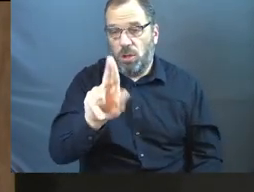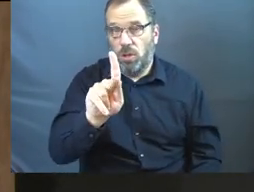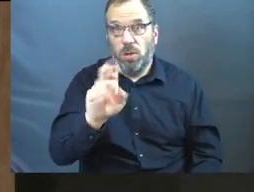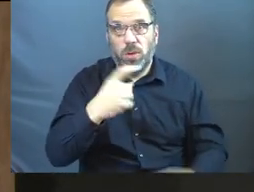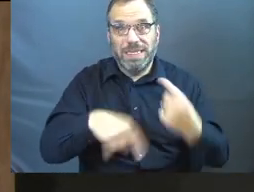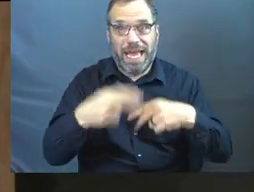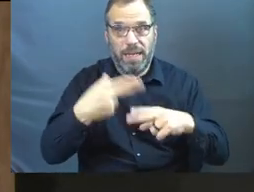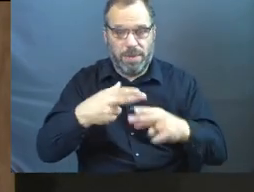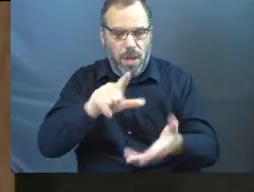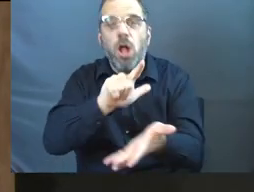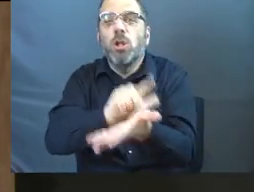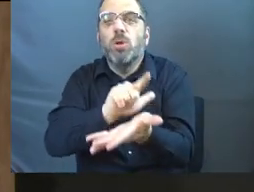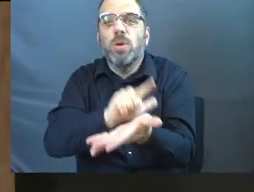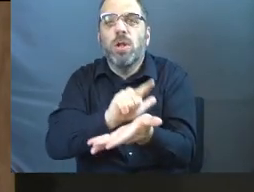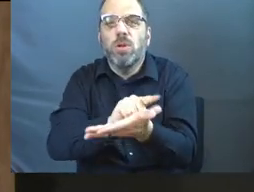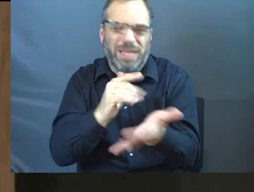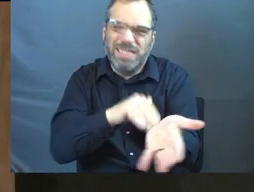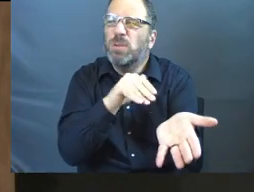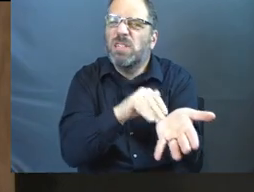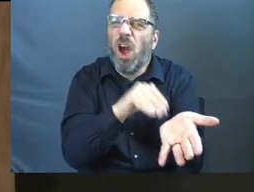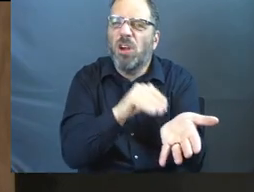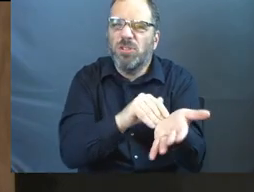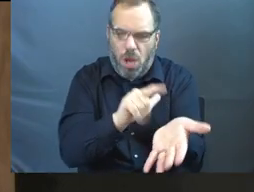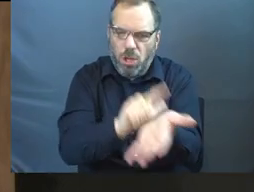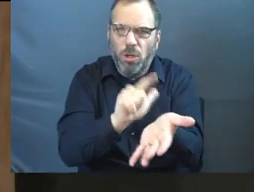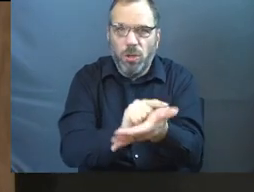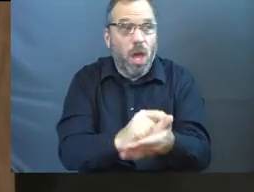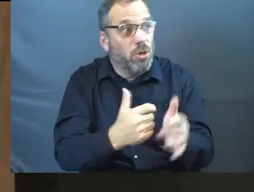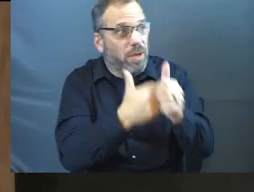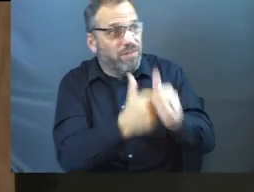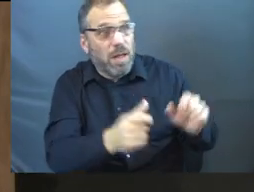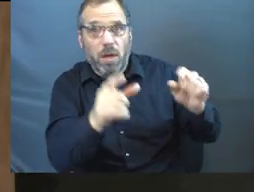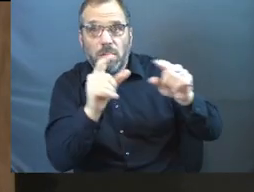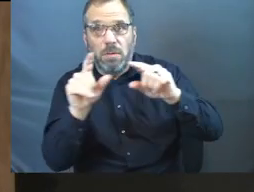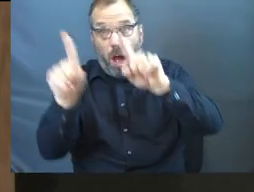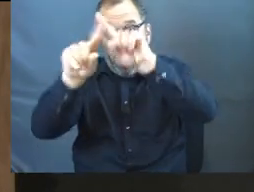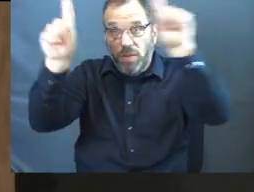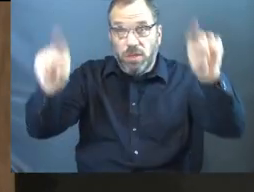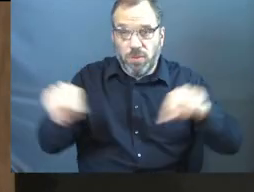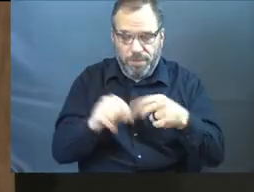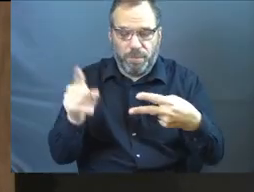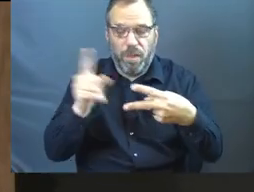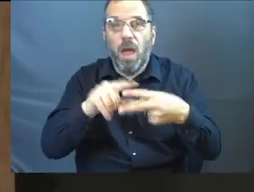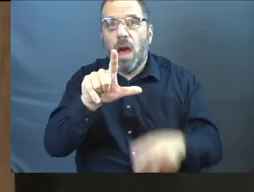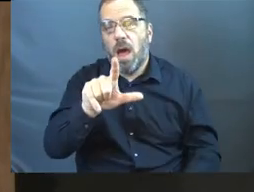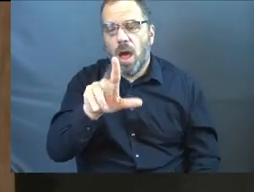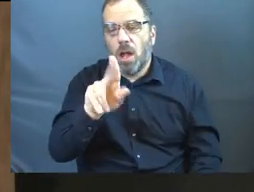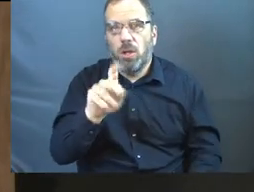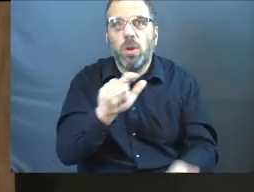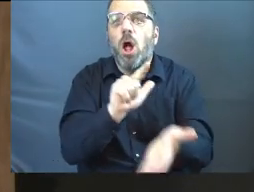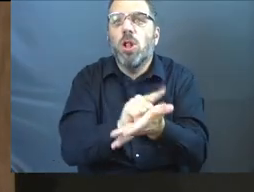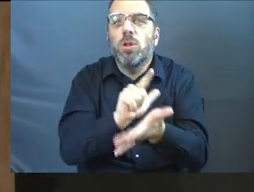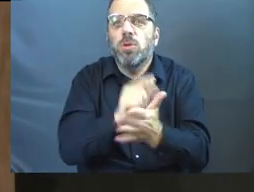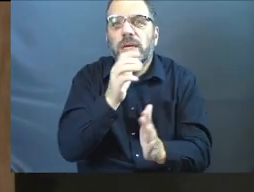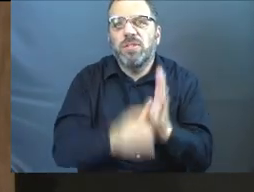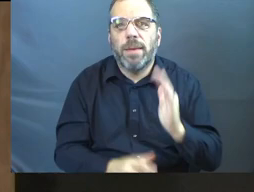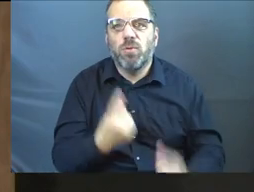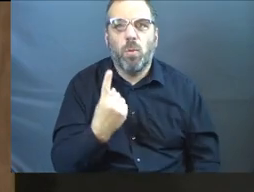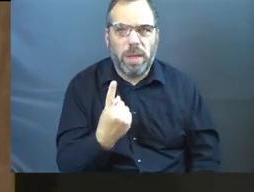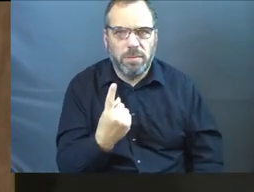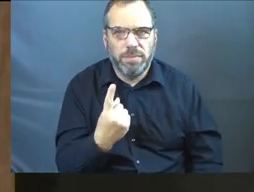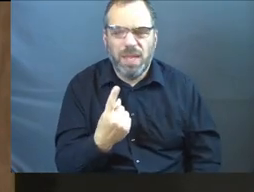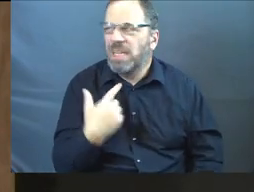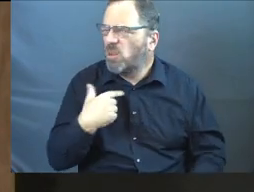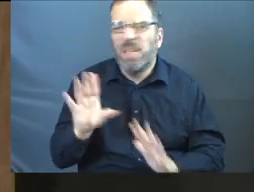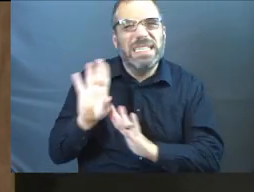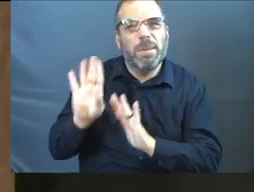pull those out. If you don't have it, we're going to have the verses on the screen. You can follow us along. But the first one is in Luke 1, and I want to give you just a little